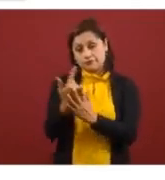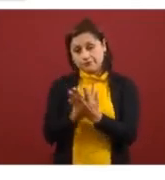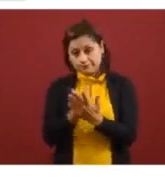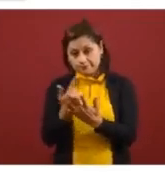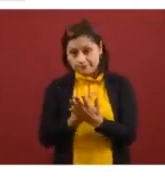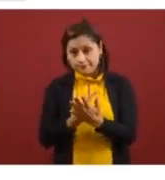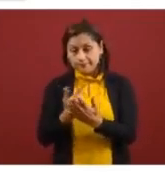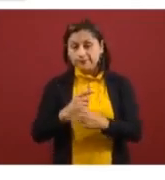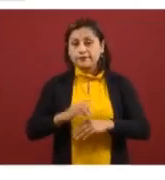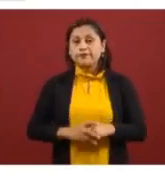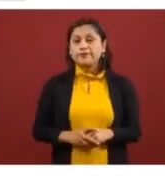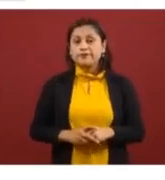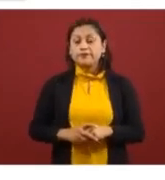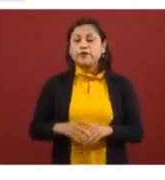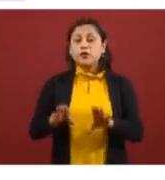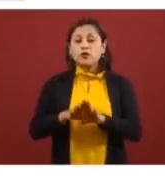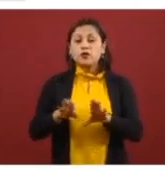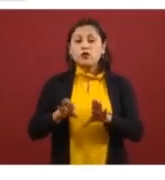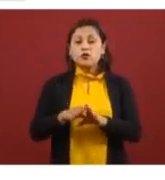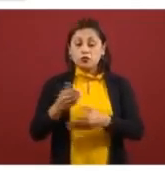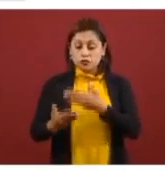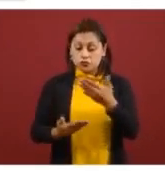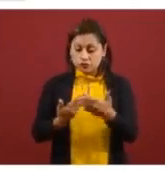$40,000 million in the budget.